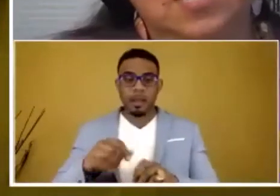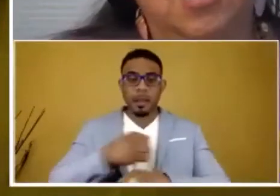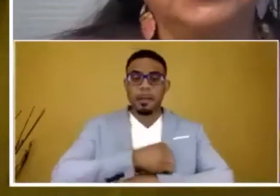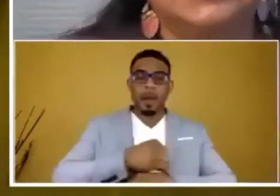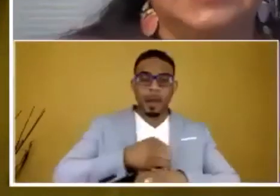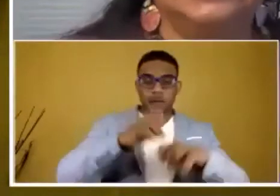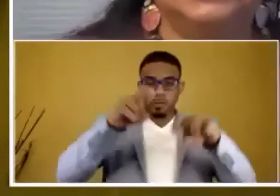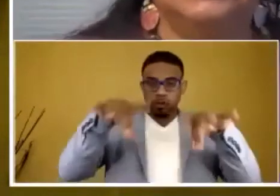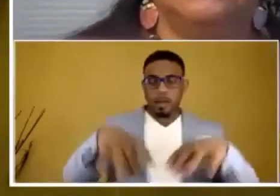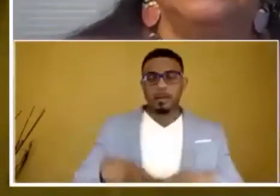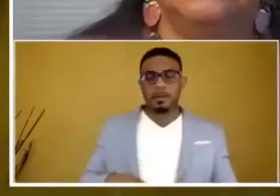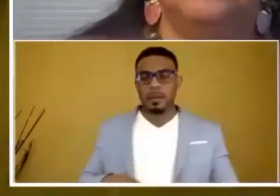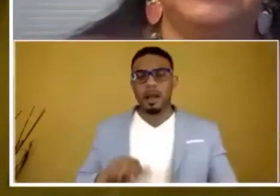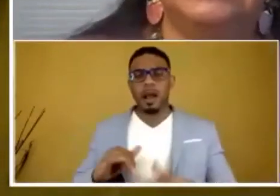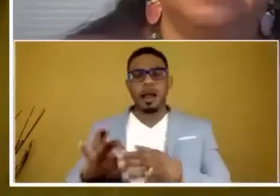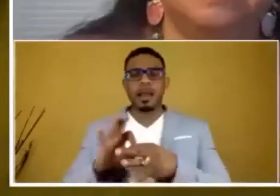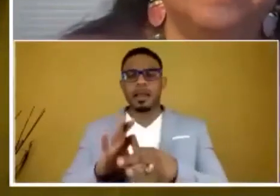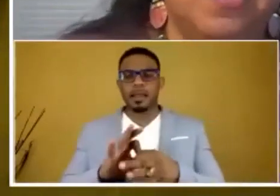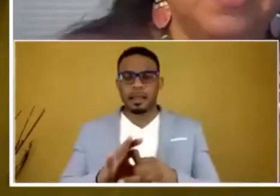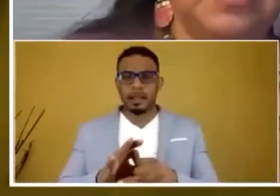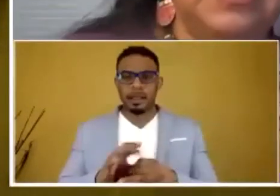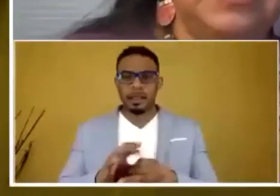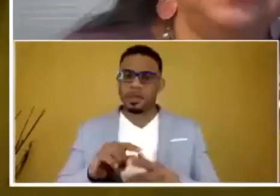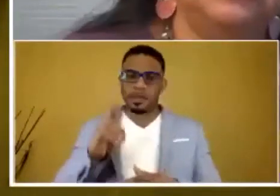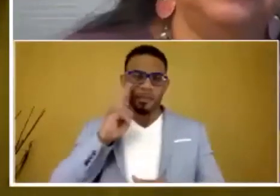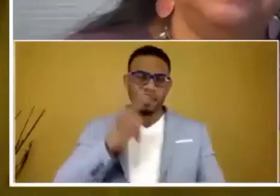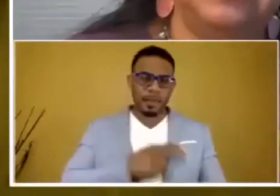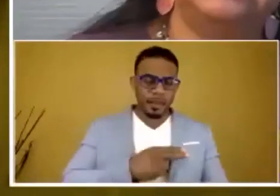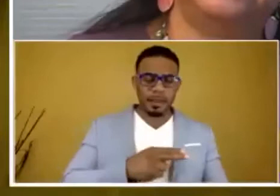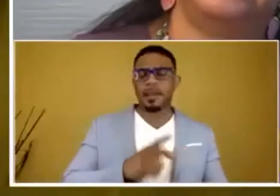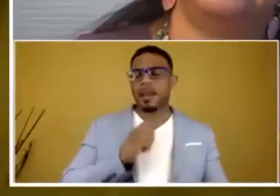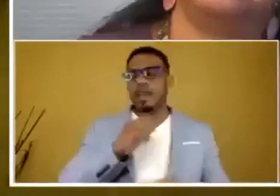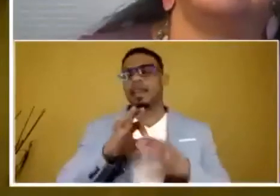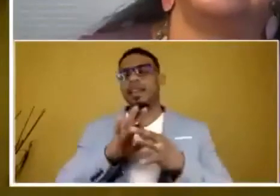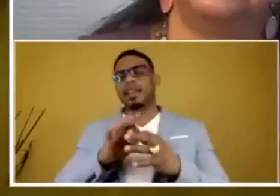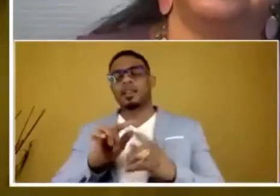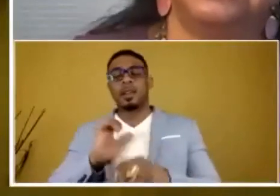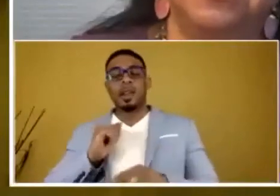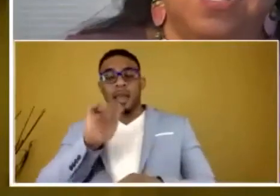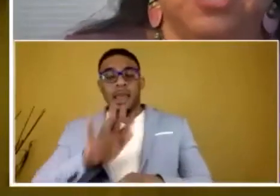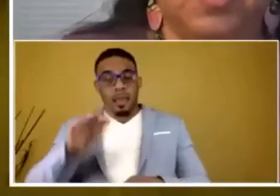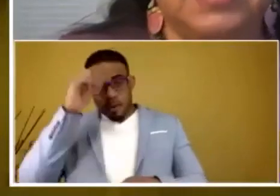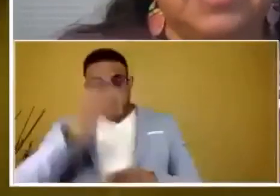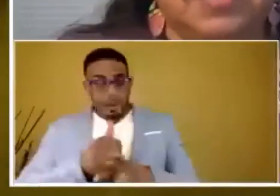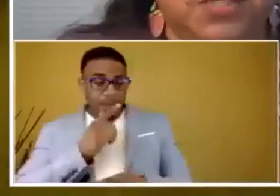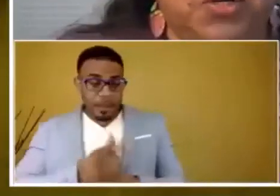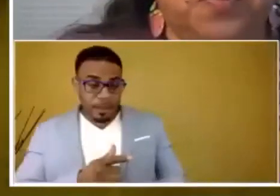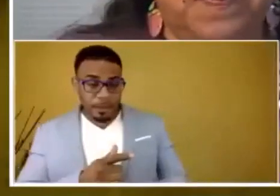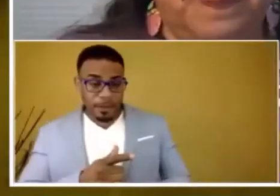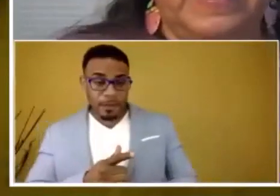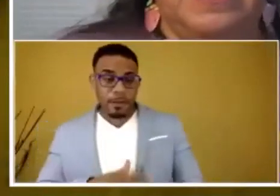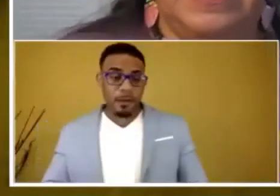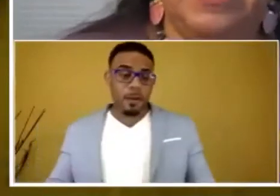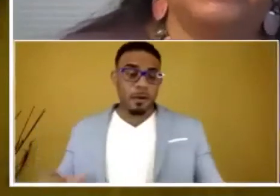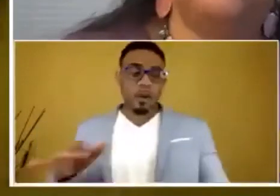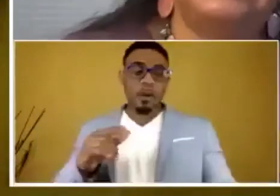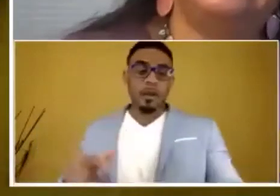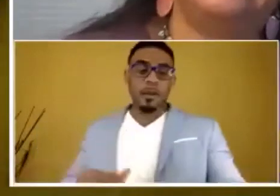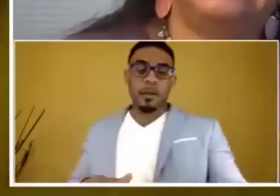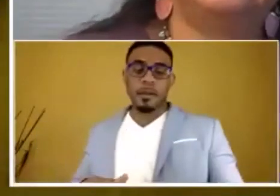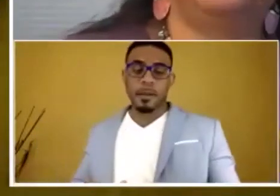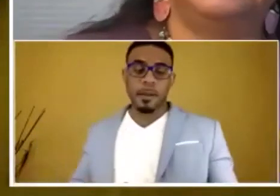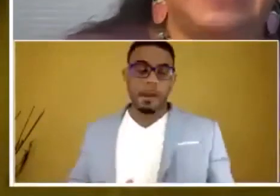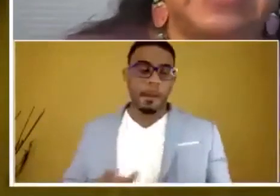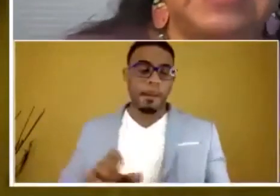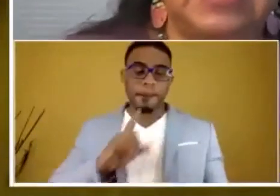dropped, our connection to Vietnam, our connection to our Asian brothers and sisters across this globe. How are